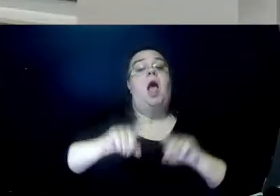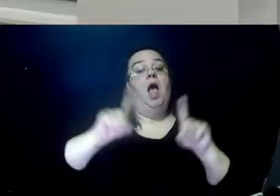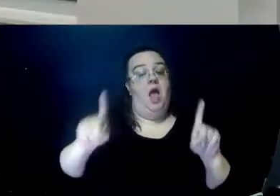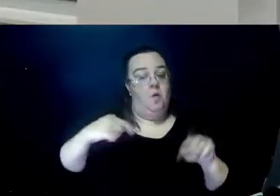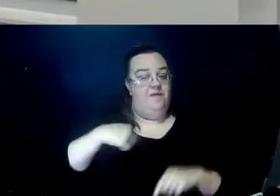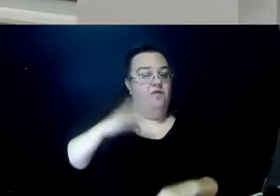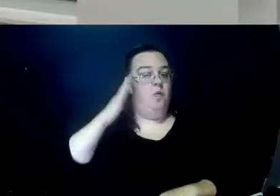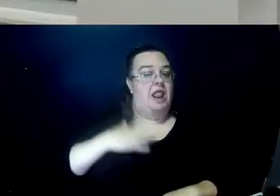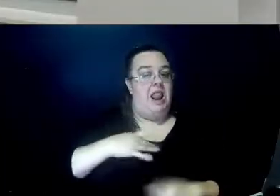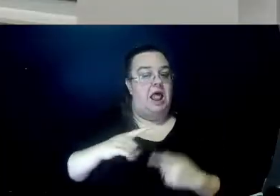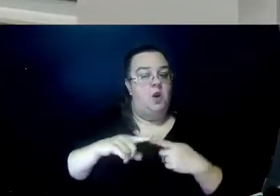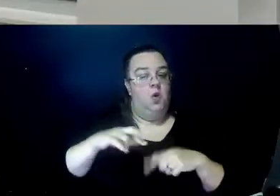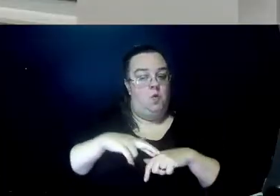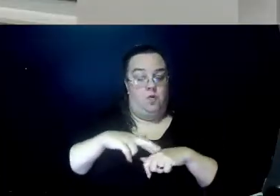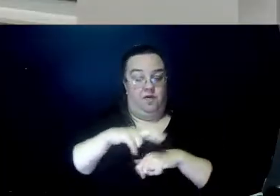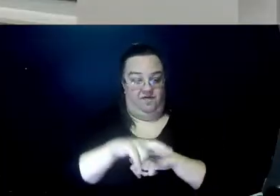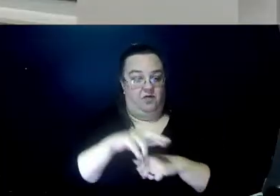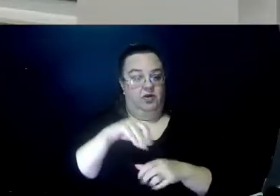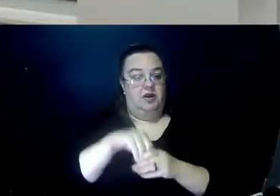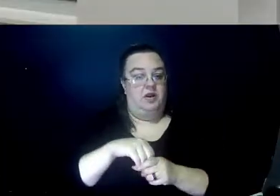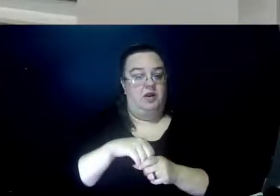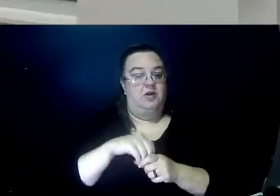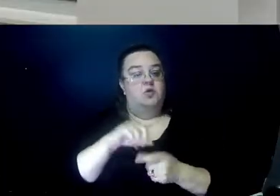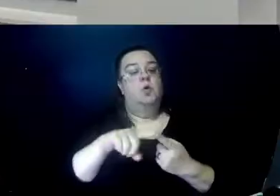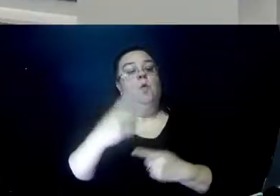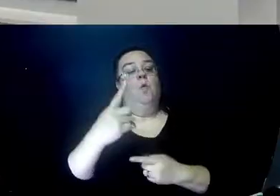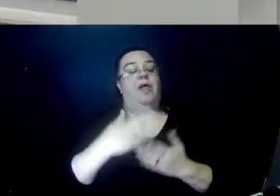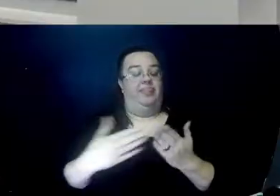refer to one thing.